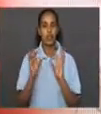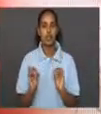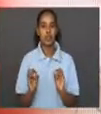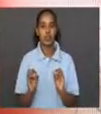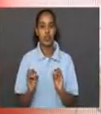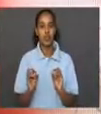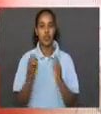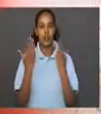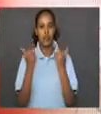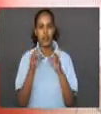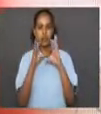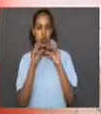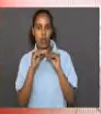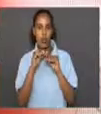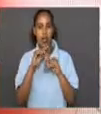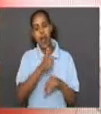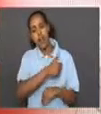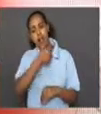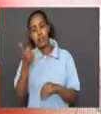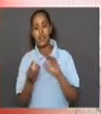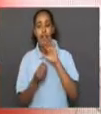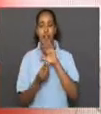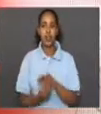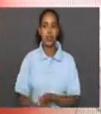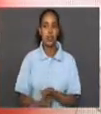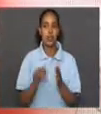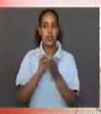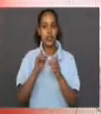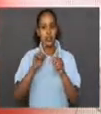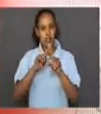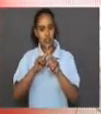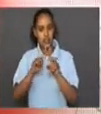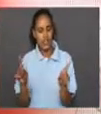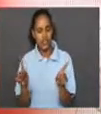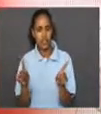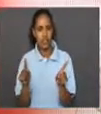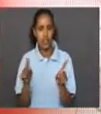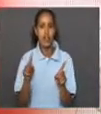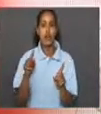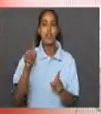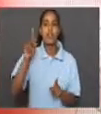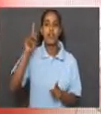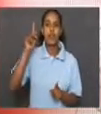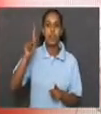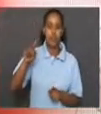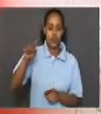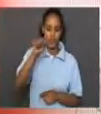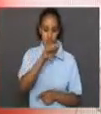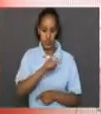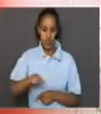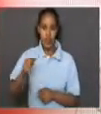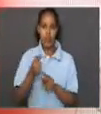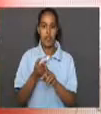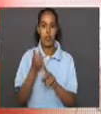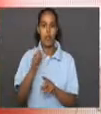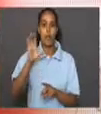Students, let us talk about another factor that differentiates the phosphorus cycle